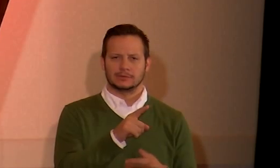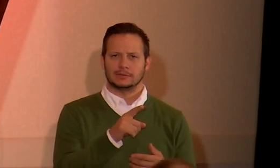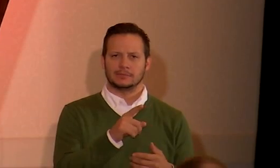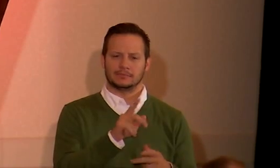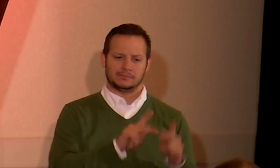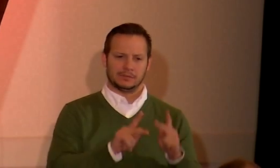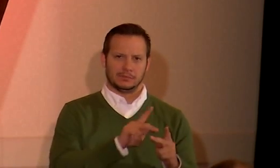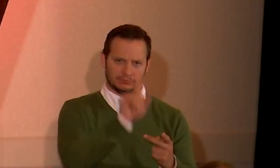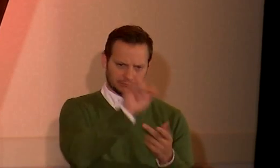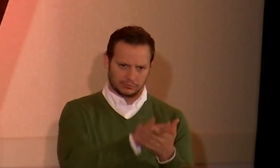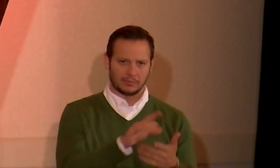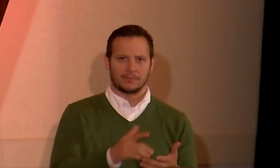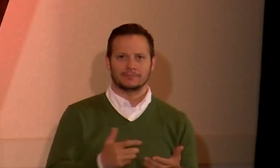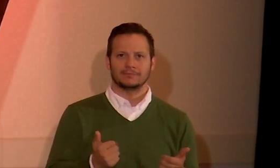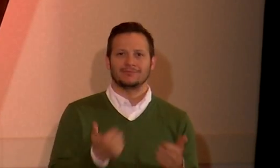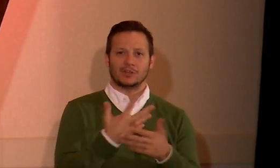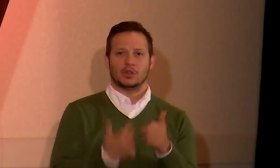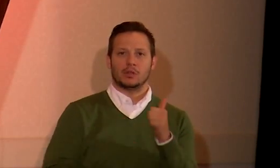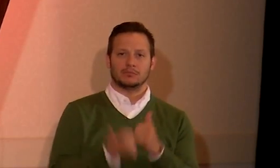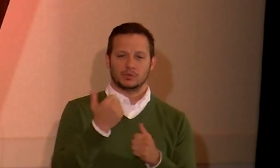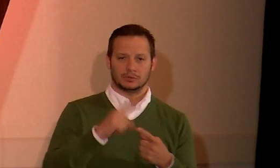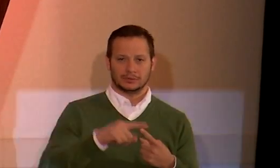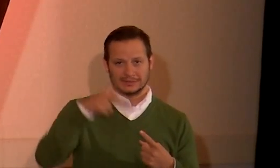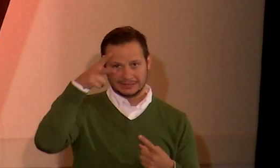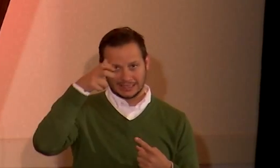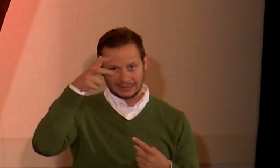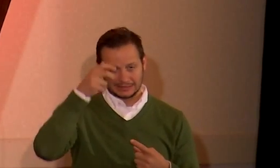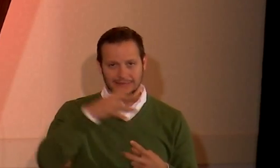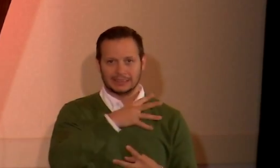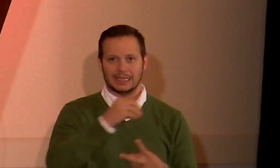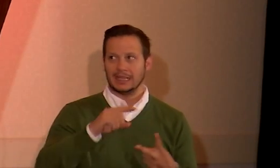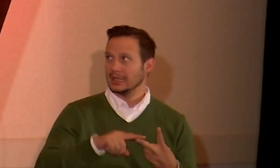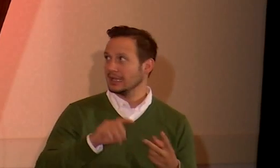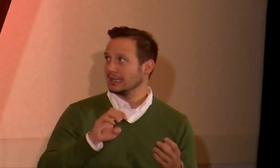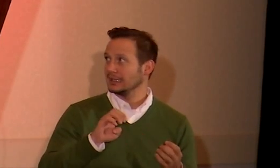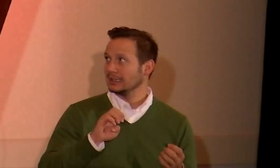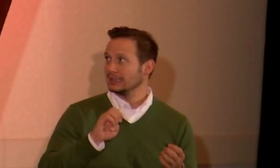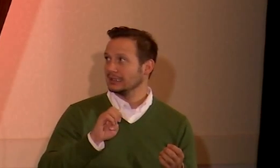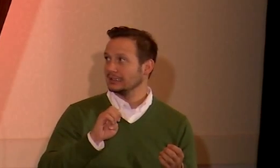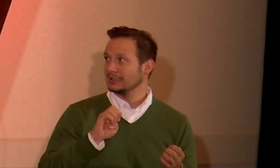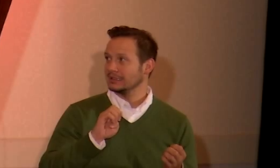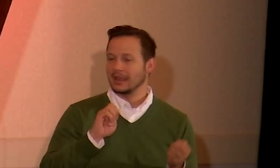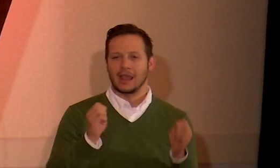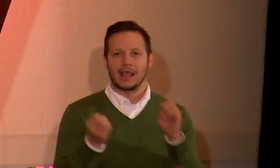most, Satan and evolution.